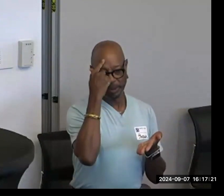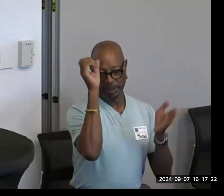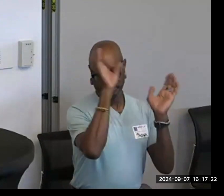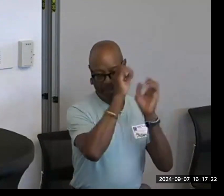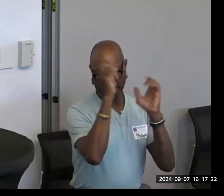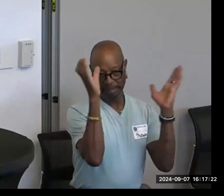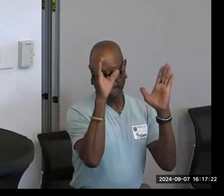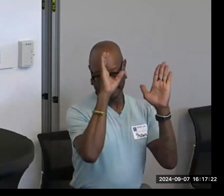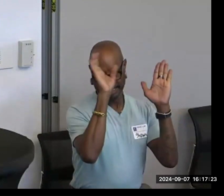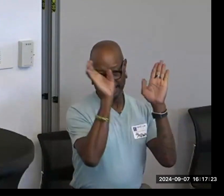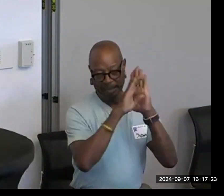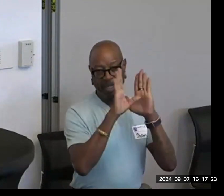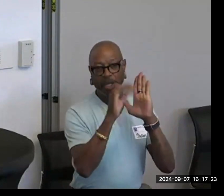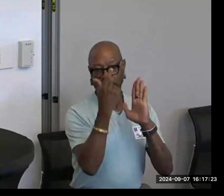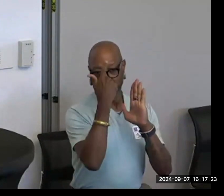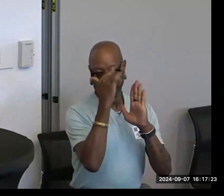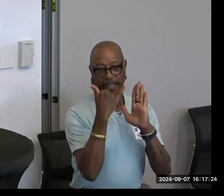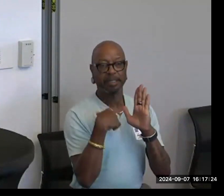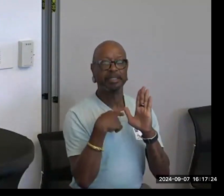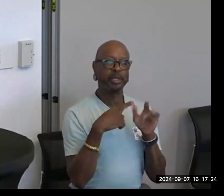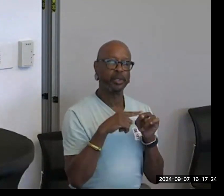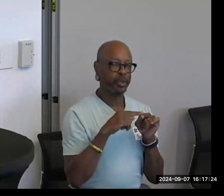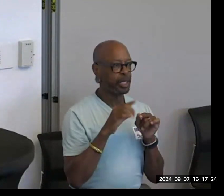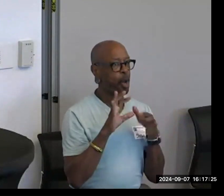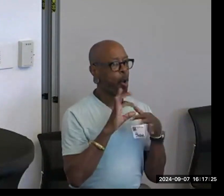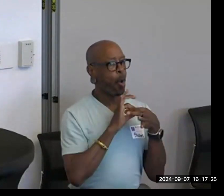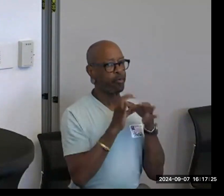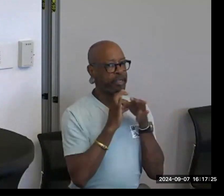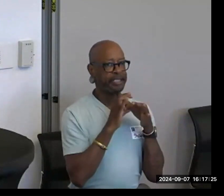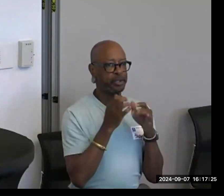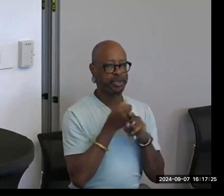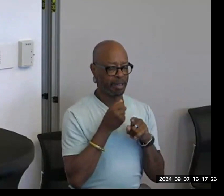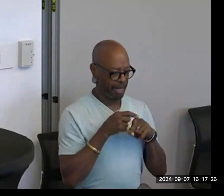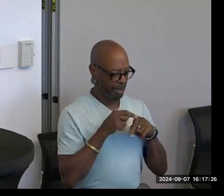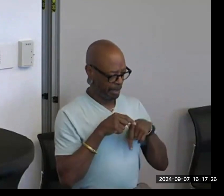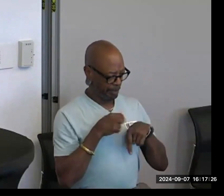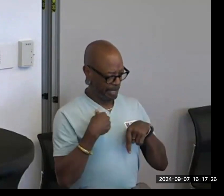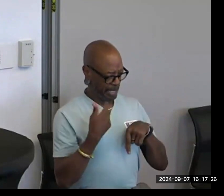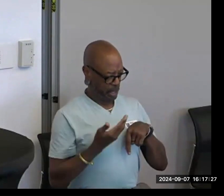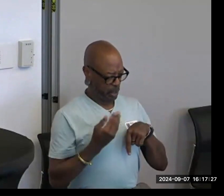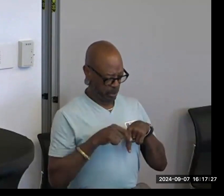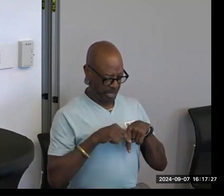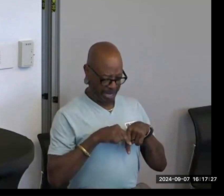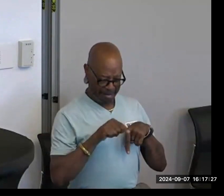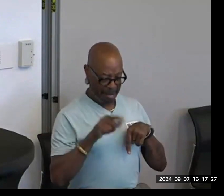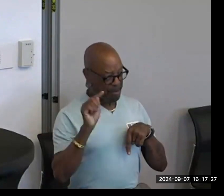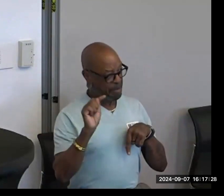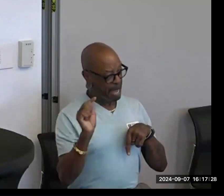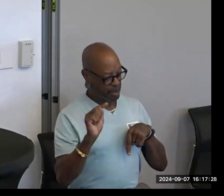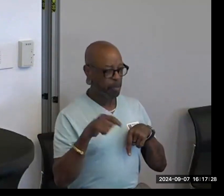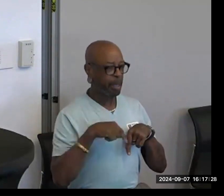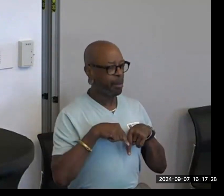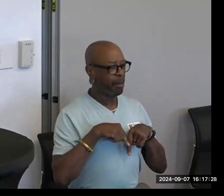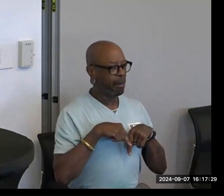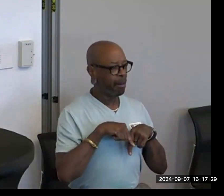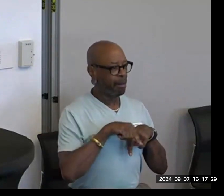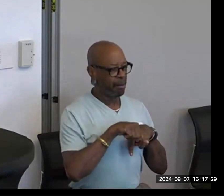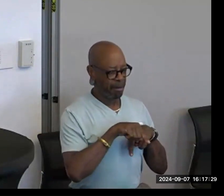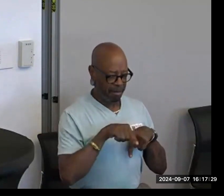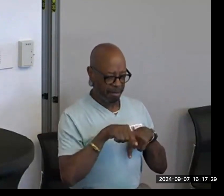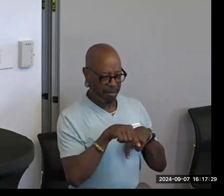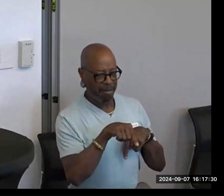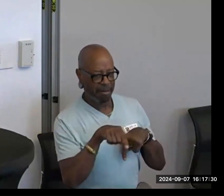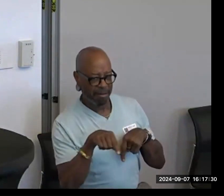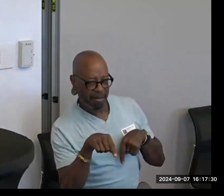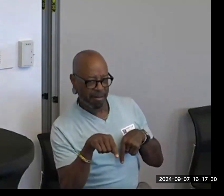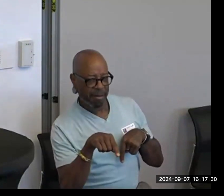brain between those two things, so you can orient yourself. I mean, what an amazing different way to perceive the world using all